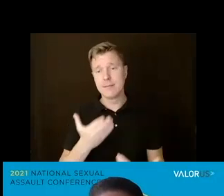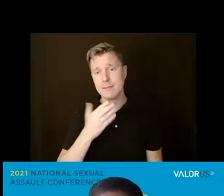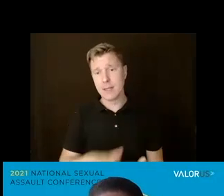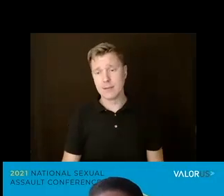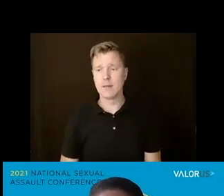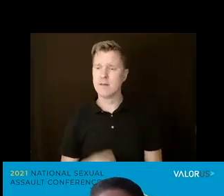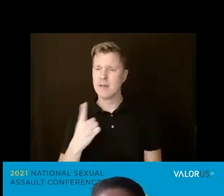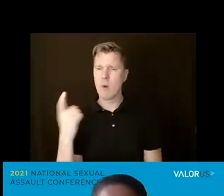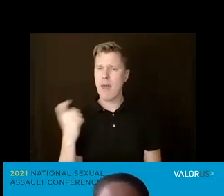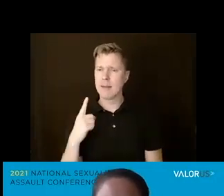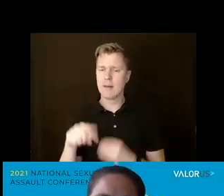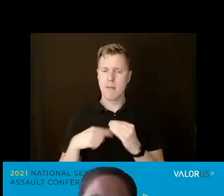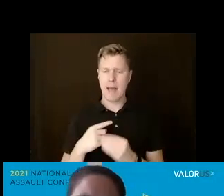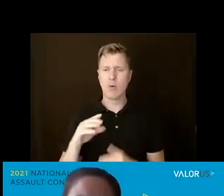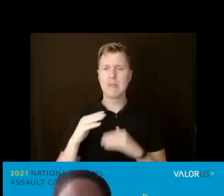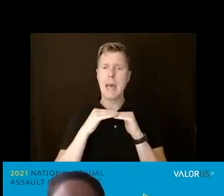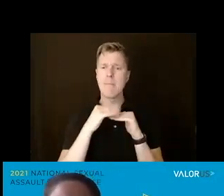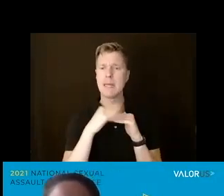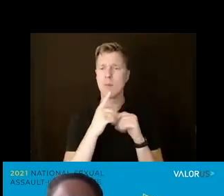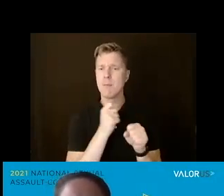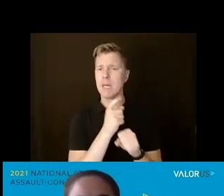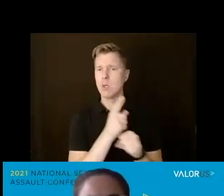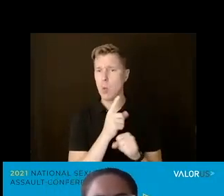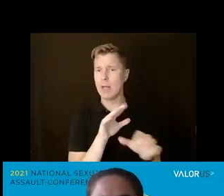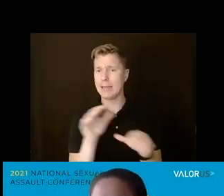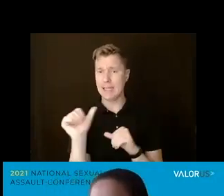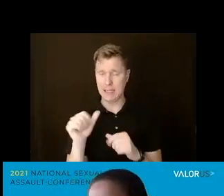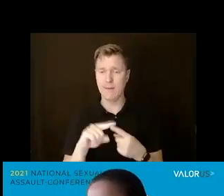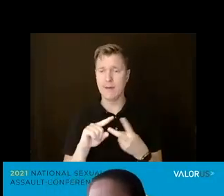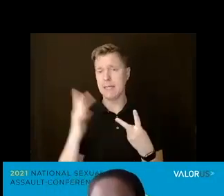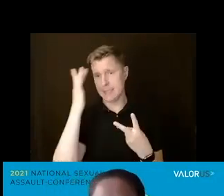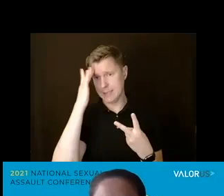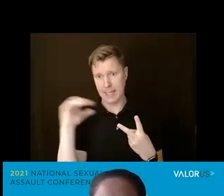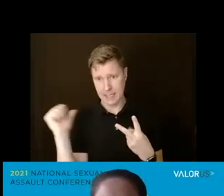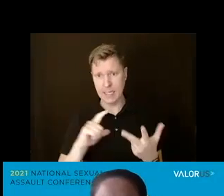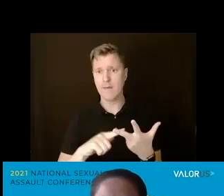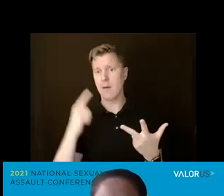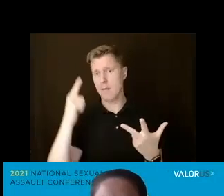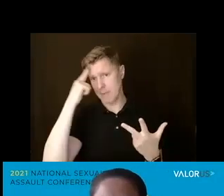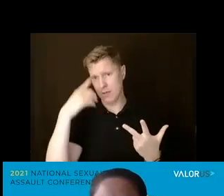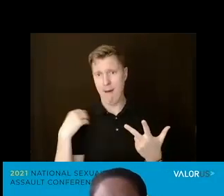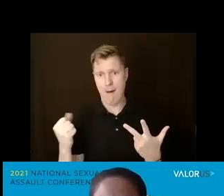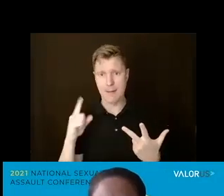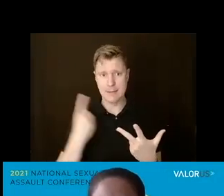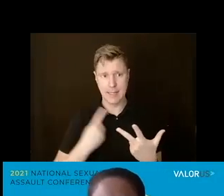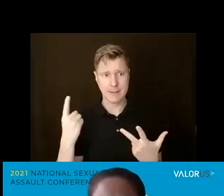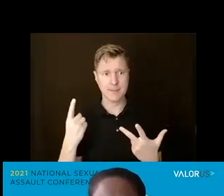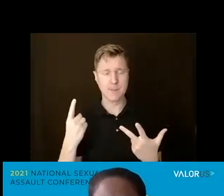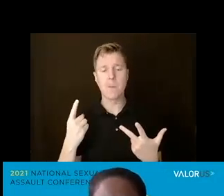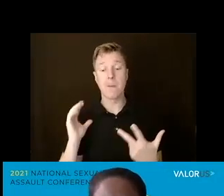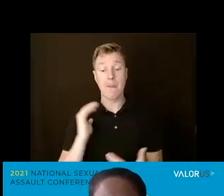Someone asked about minimum annual leave, sick leave, personal mental health days. For our agency,